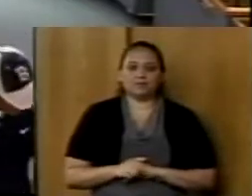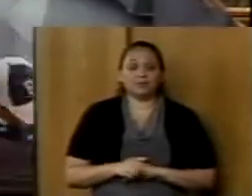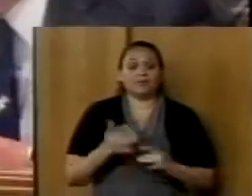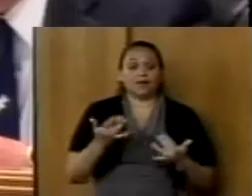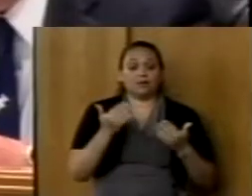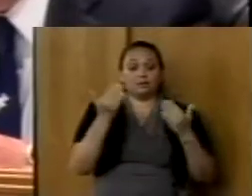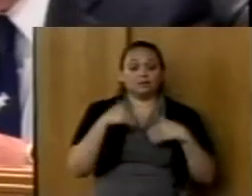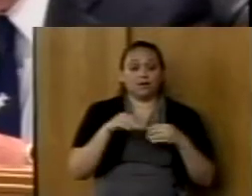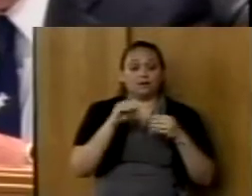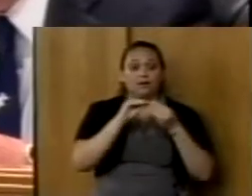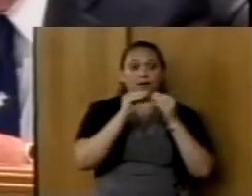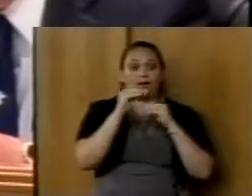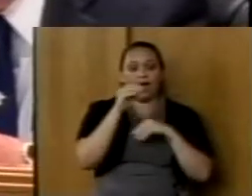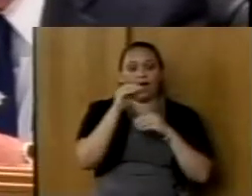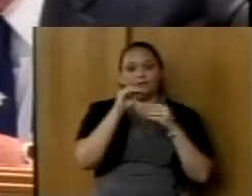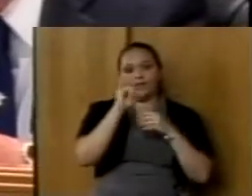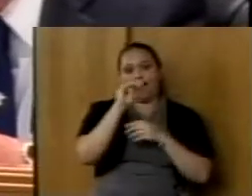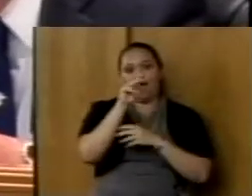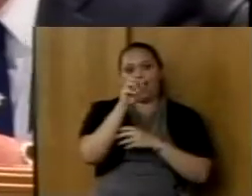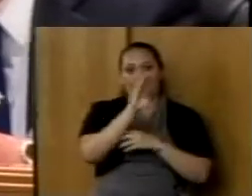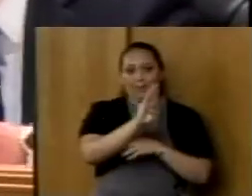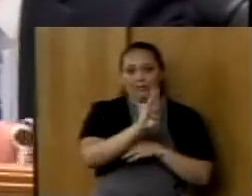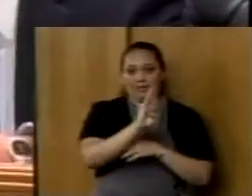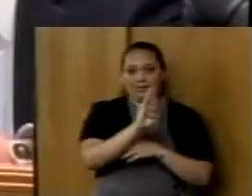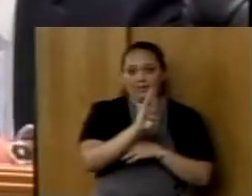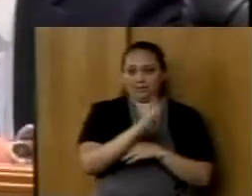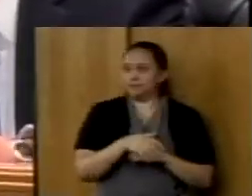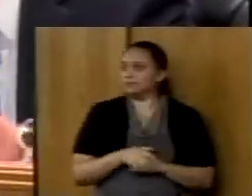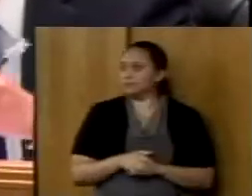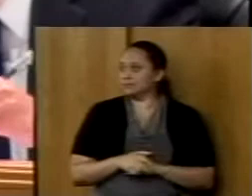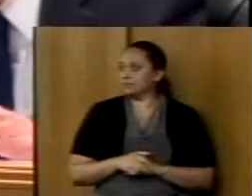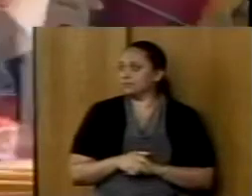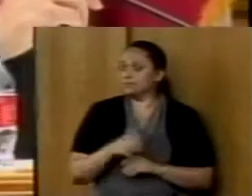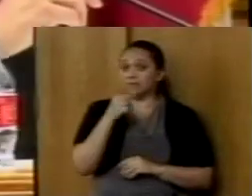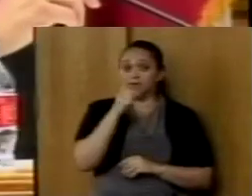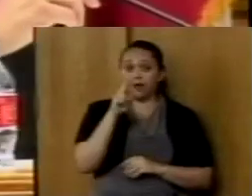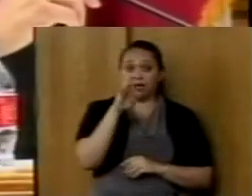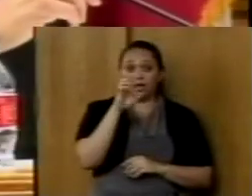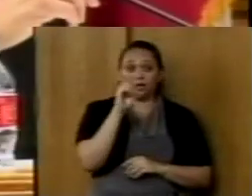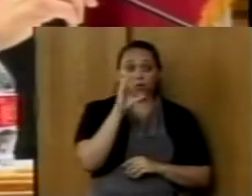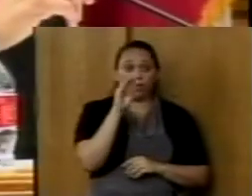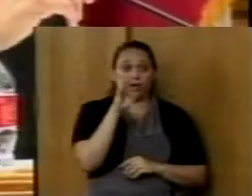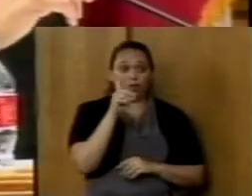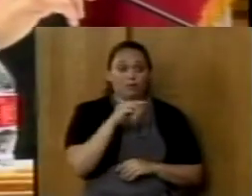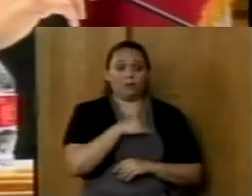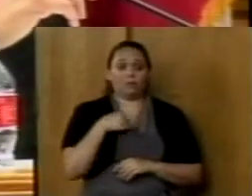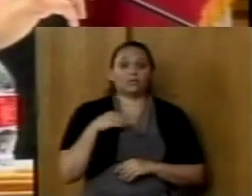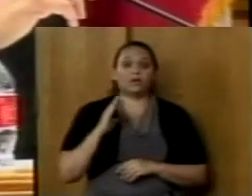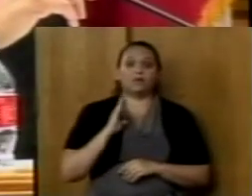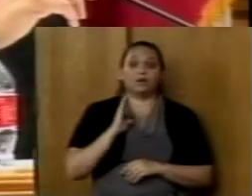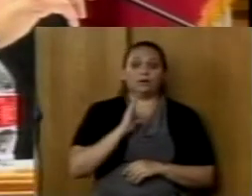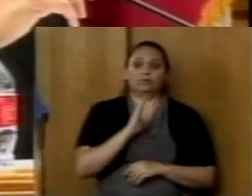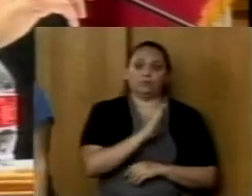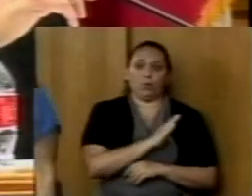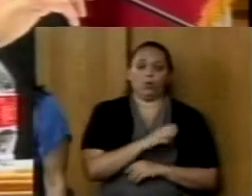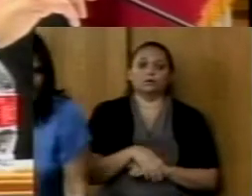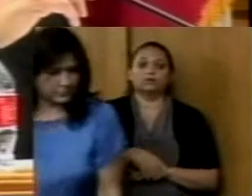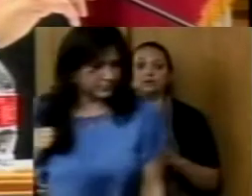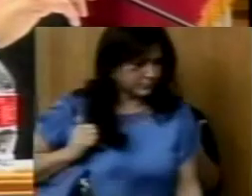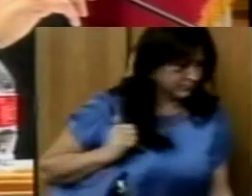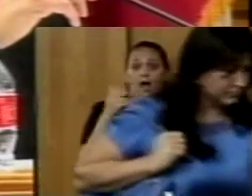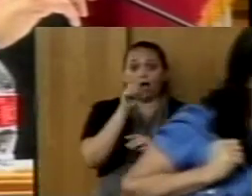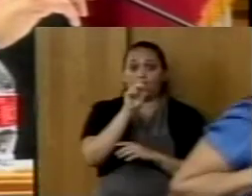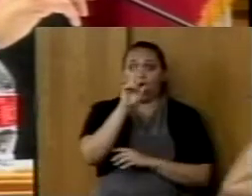Moving on to item B, standing budget items, board calendars. Dr. Montoya. Dr. Escobedo, members of the board, now in